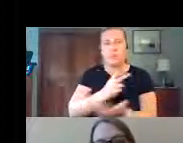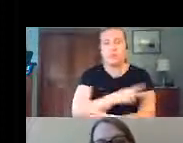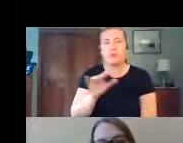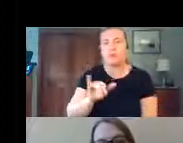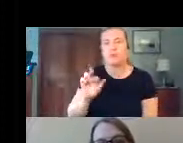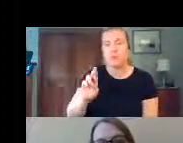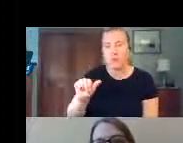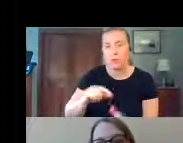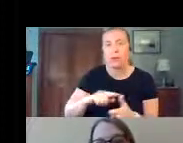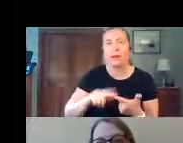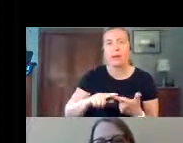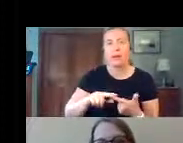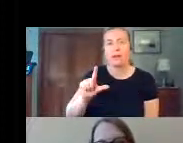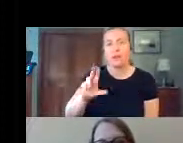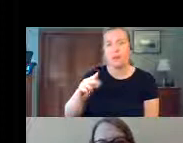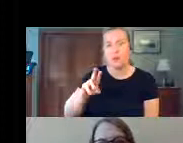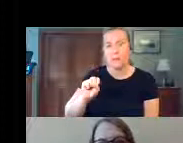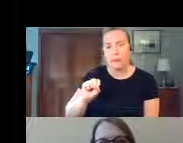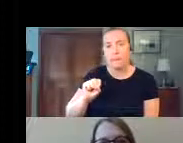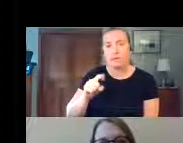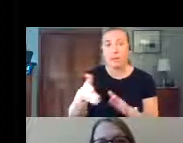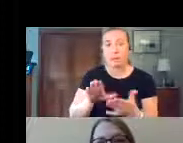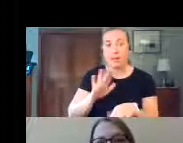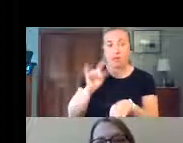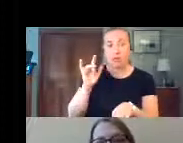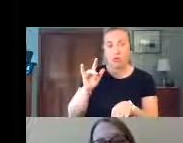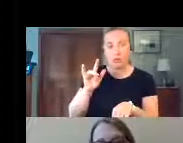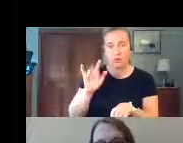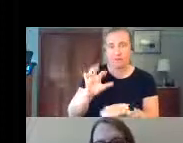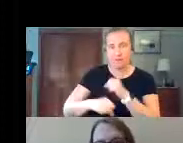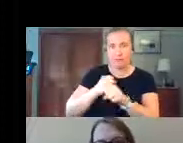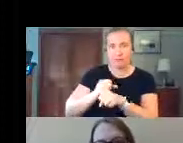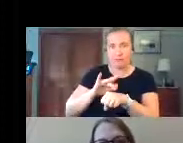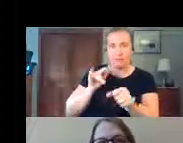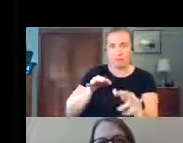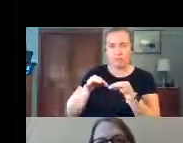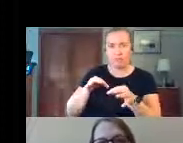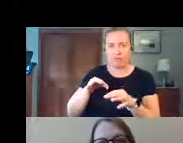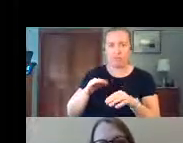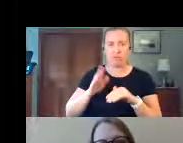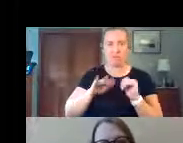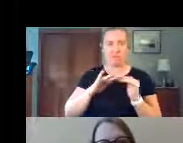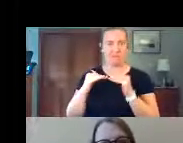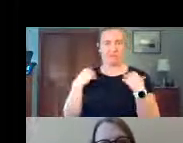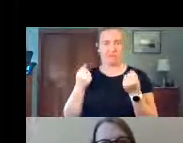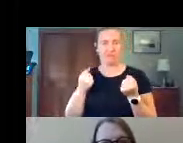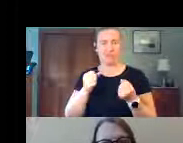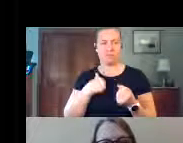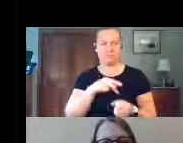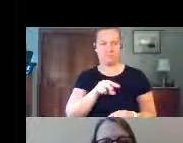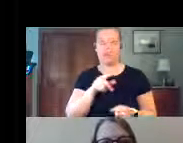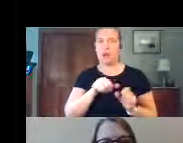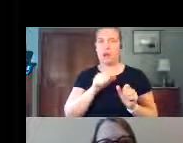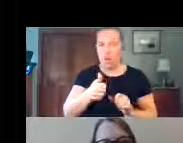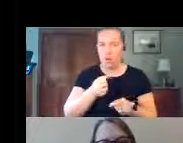5 to 10 years before peers, and it was actually not from their RA or lupus. It was in fact from cardiovascular disease. So one of the things that I originally hit on was that